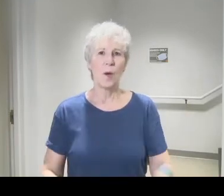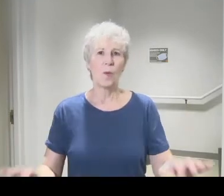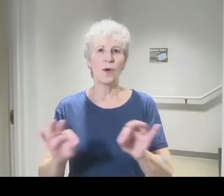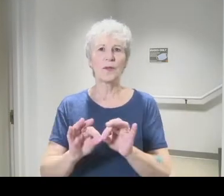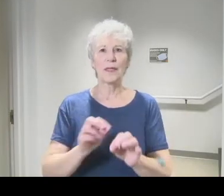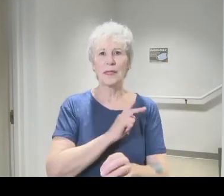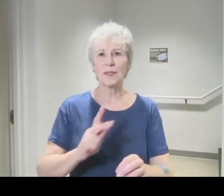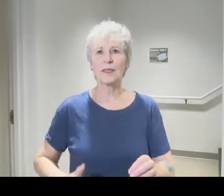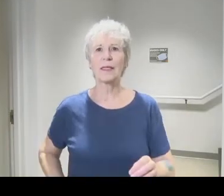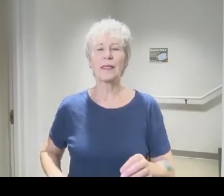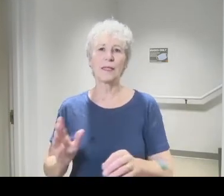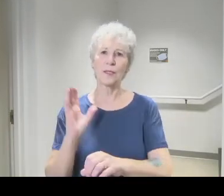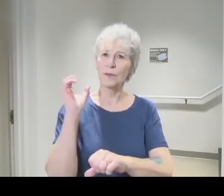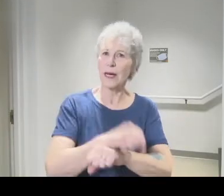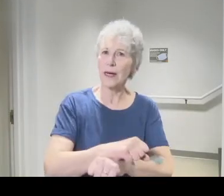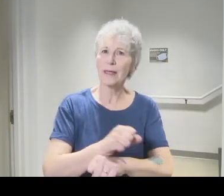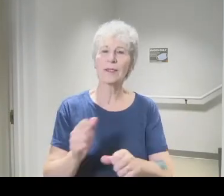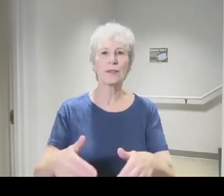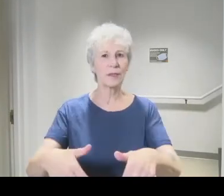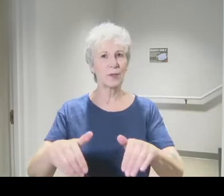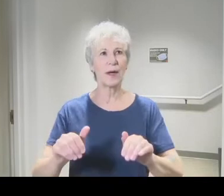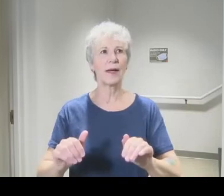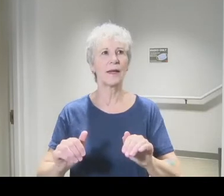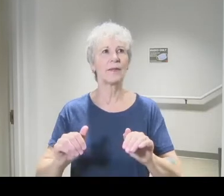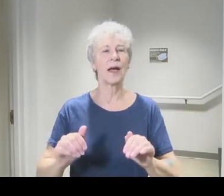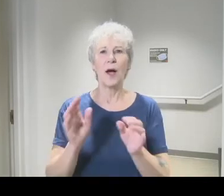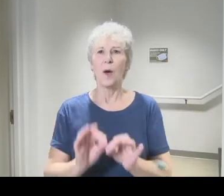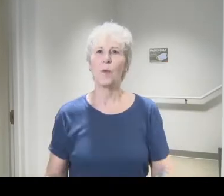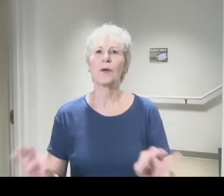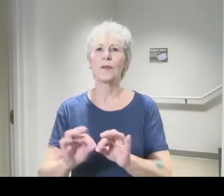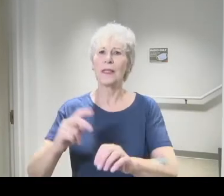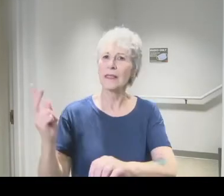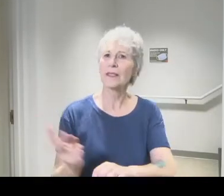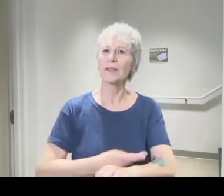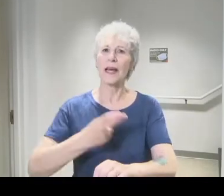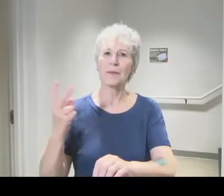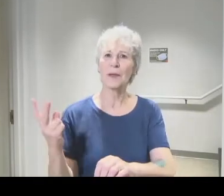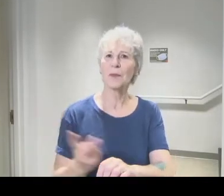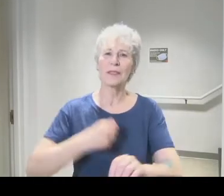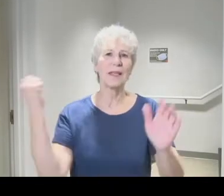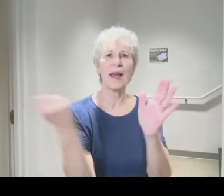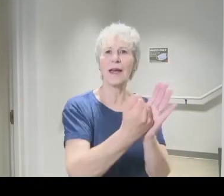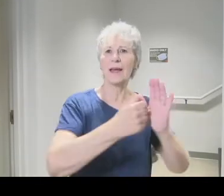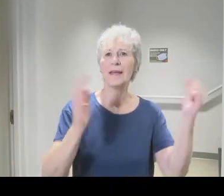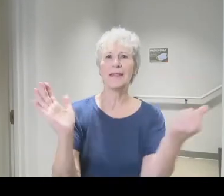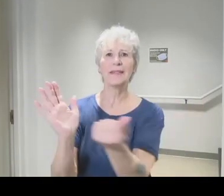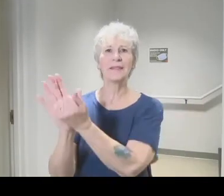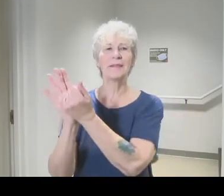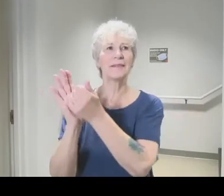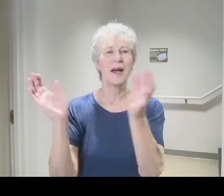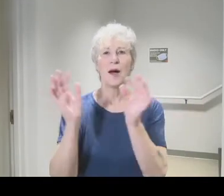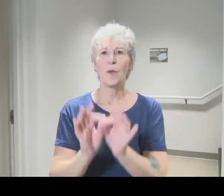slain. Worthy is the King who conquered the grave. He is worthy. Worthy is the Lamb who was slain.